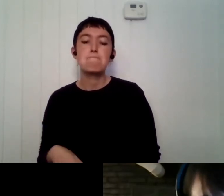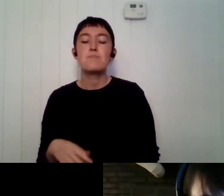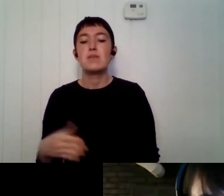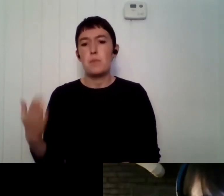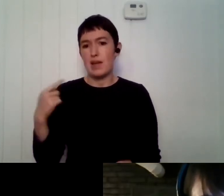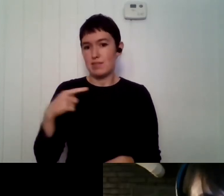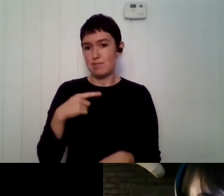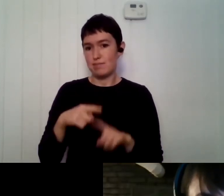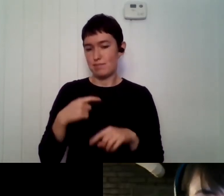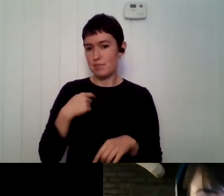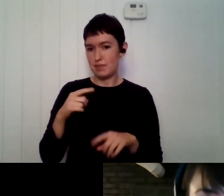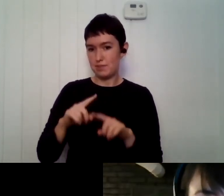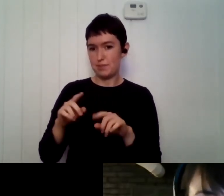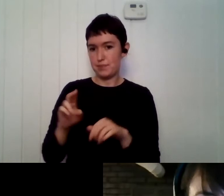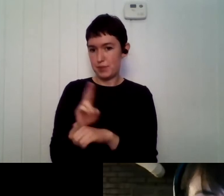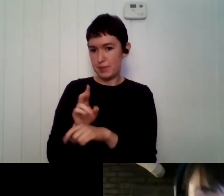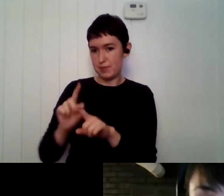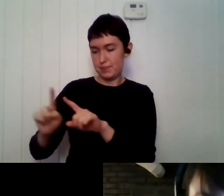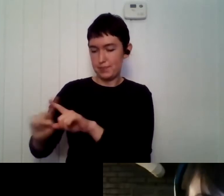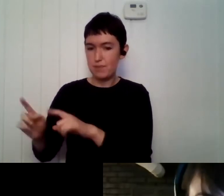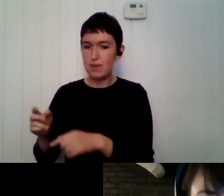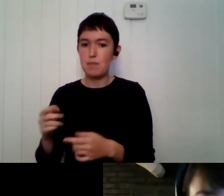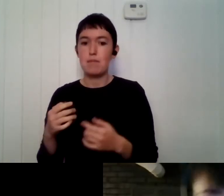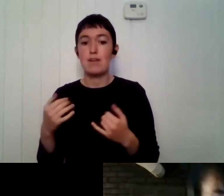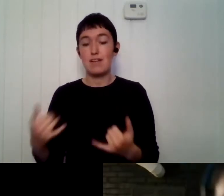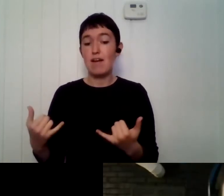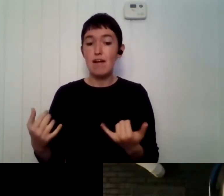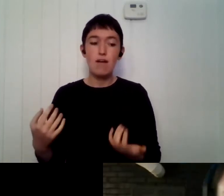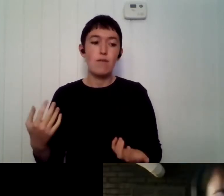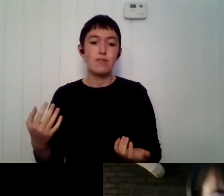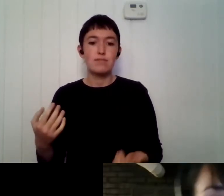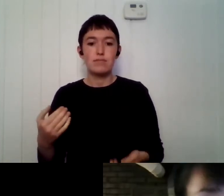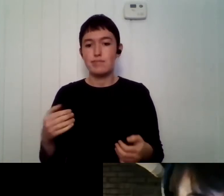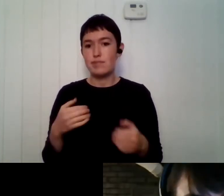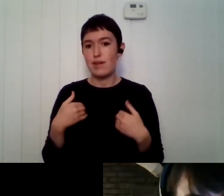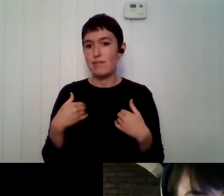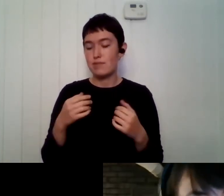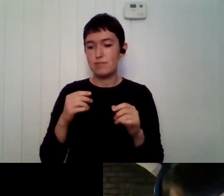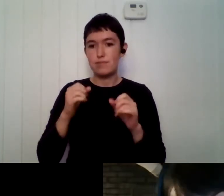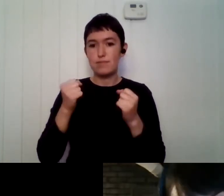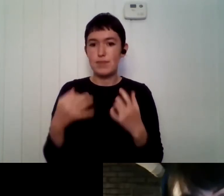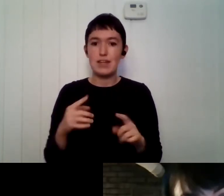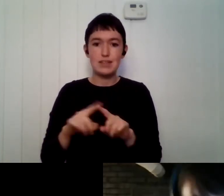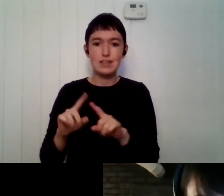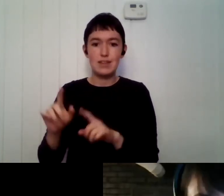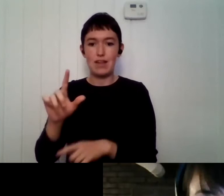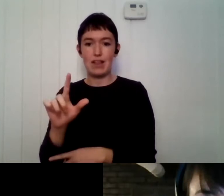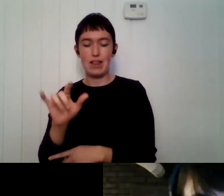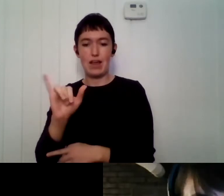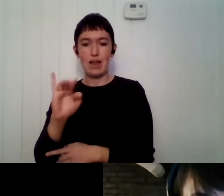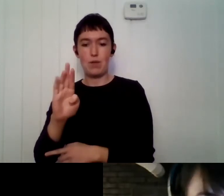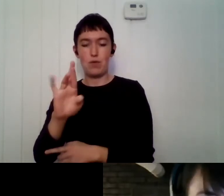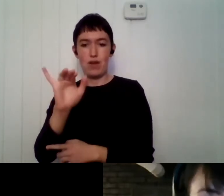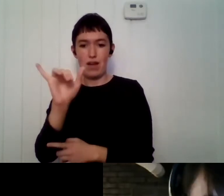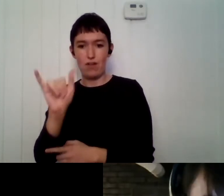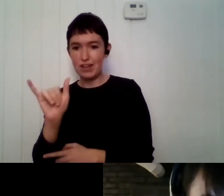libraries for different like machine learning and AI tools in Python that's kind of